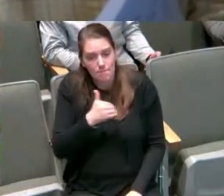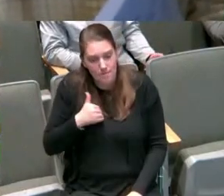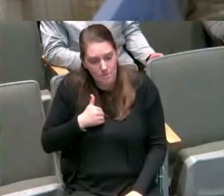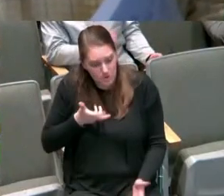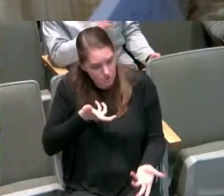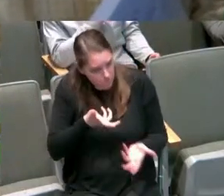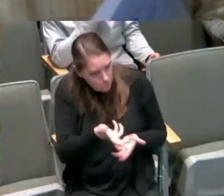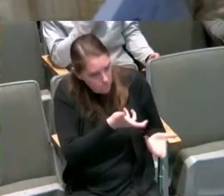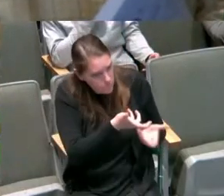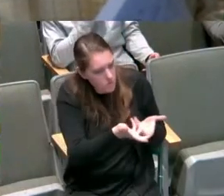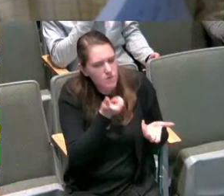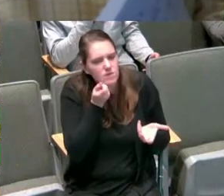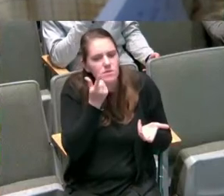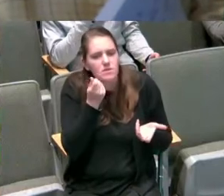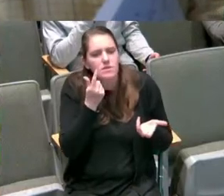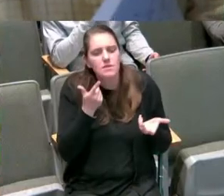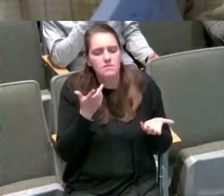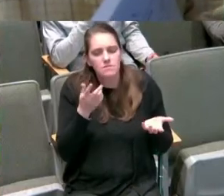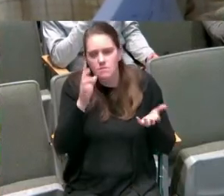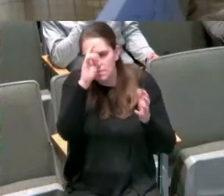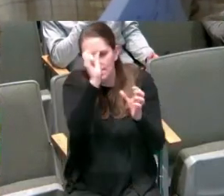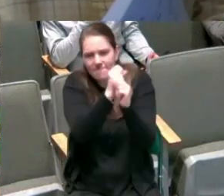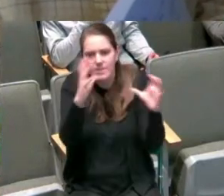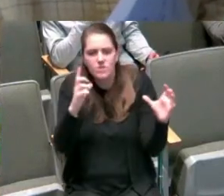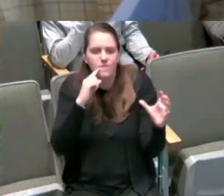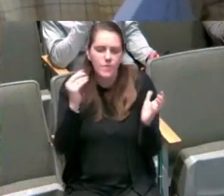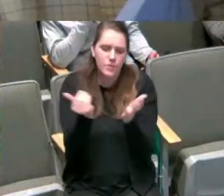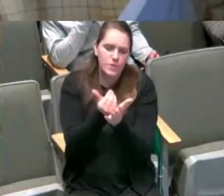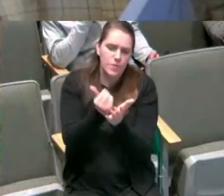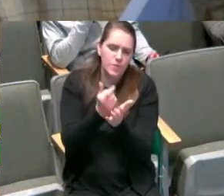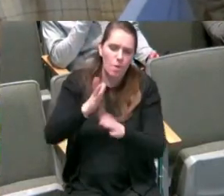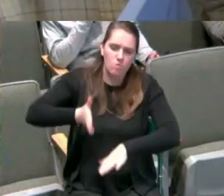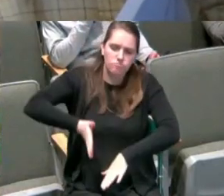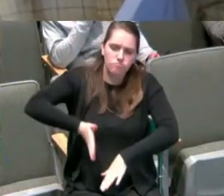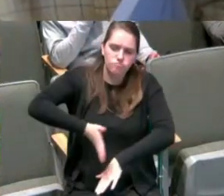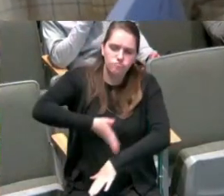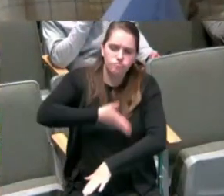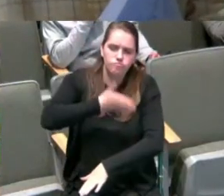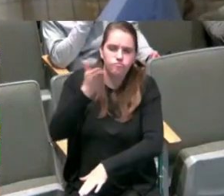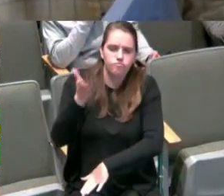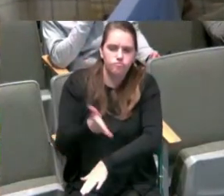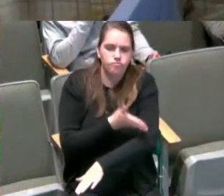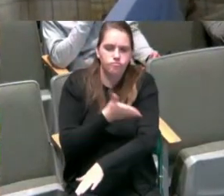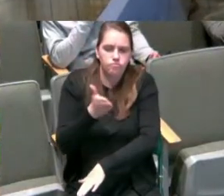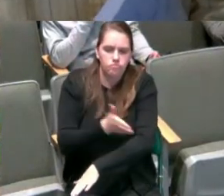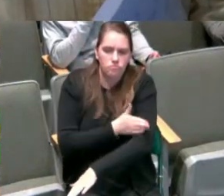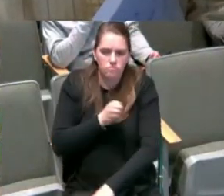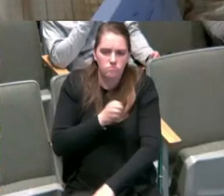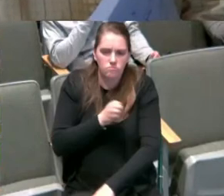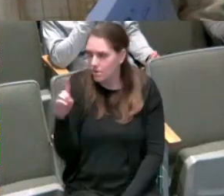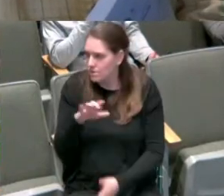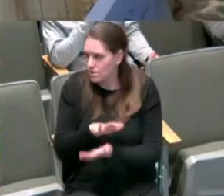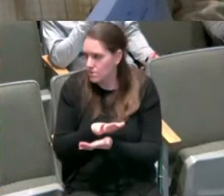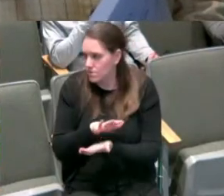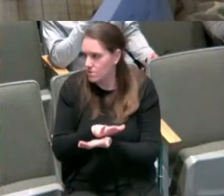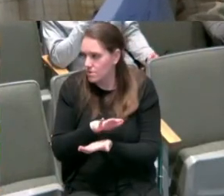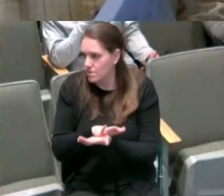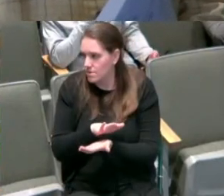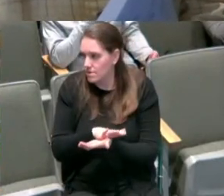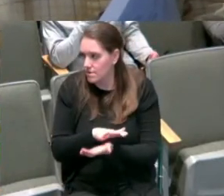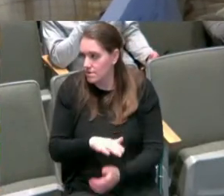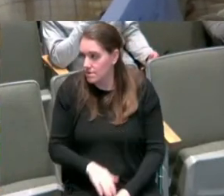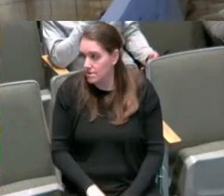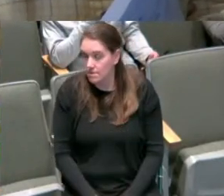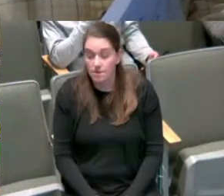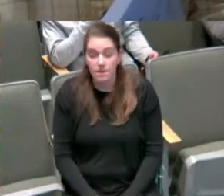vision for a new or renovated Elmwood School after a long and exhaustive Analysis process